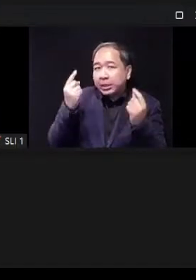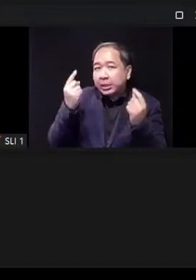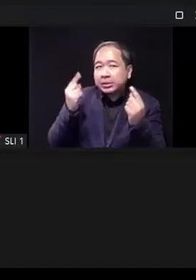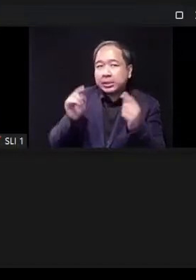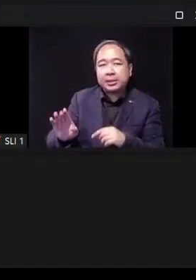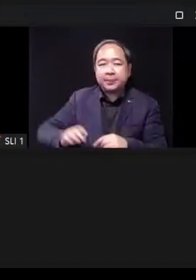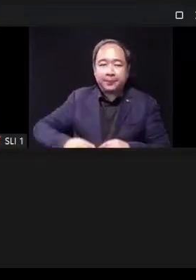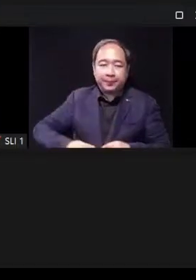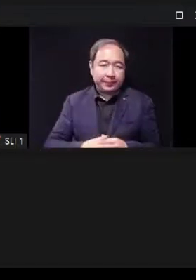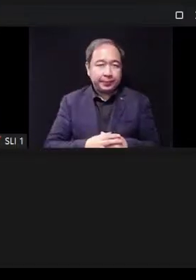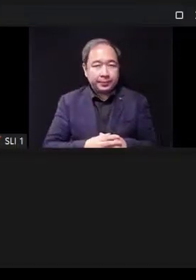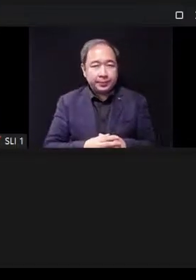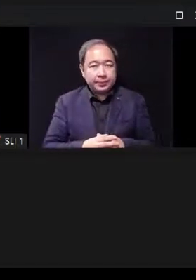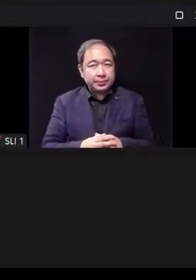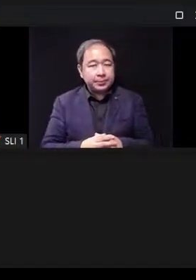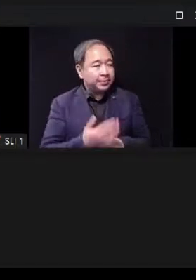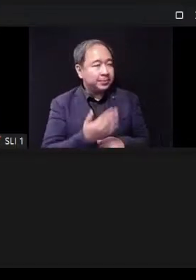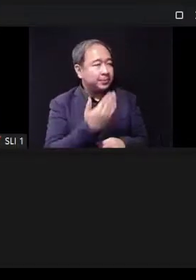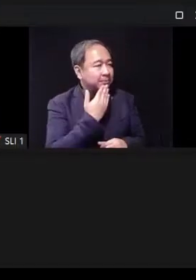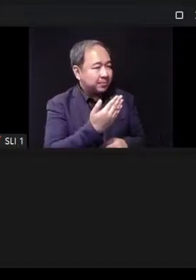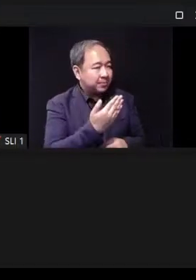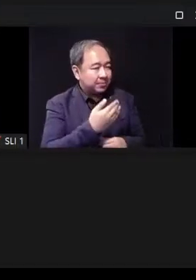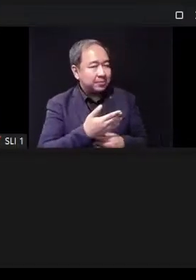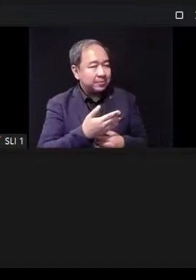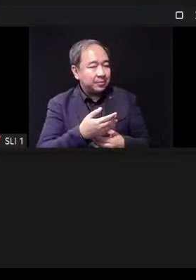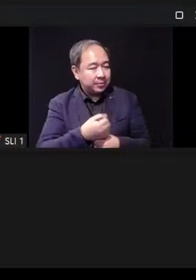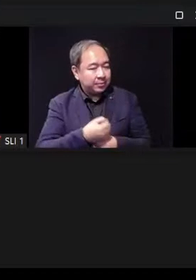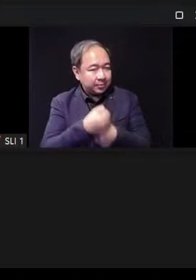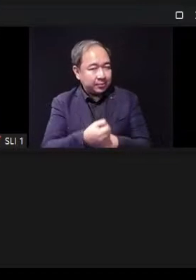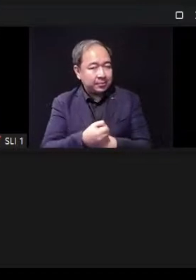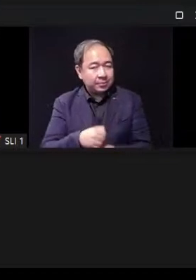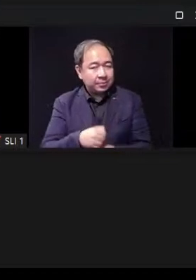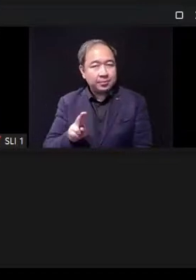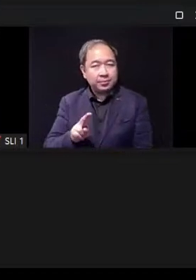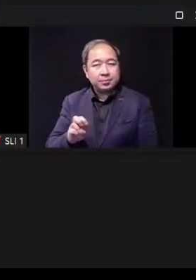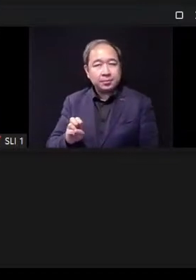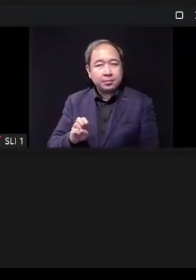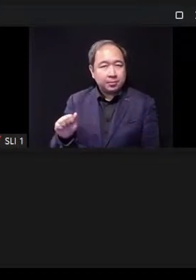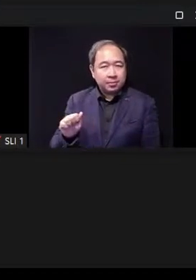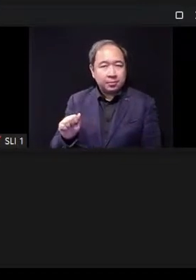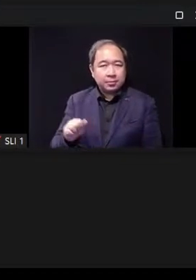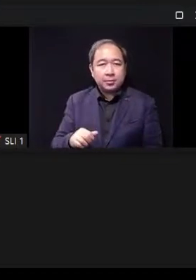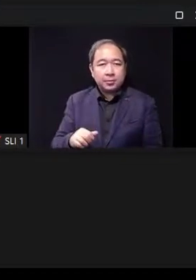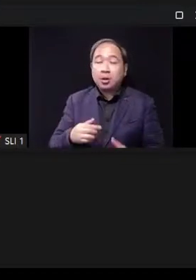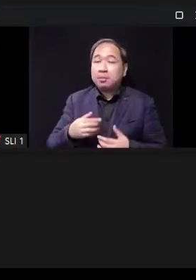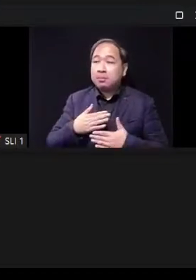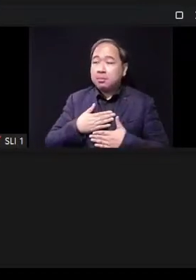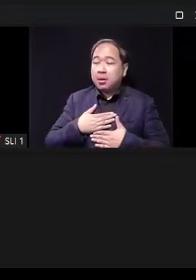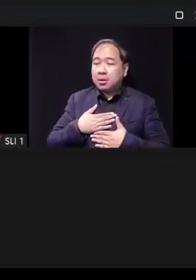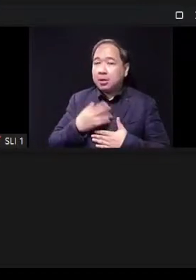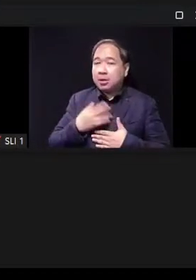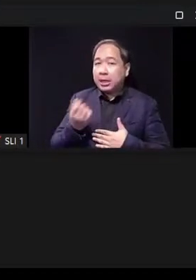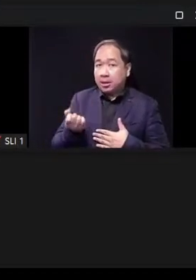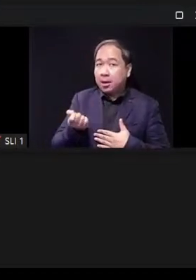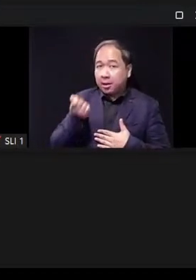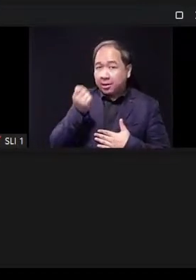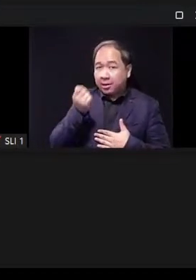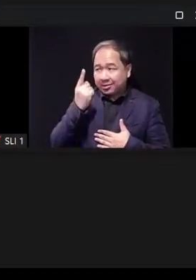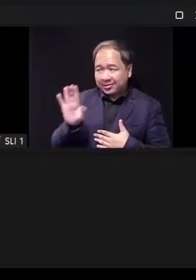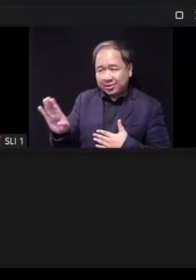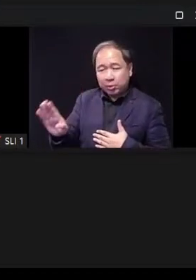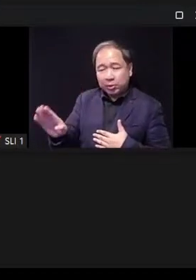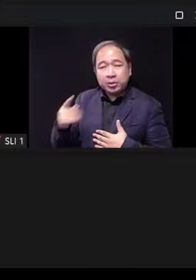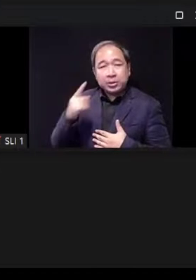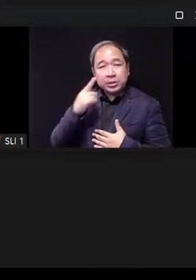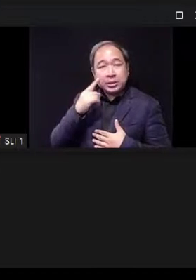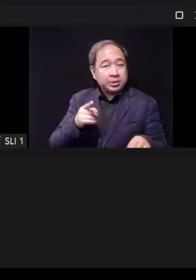Thank you very much to the distinguished delegate from the United States of America. My understanding is this, that the distinguished